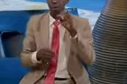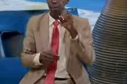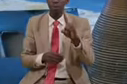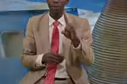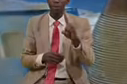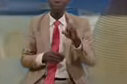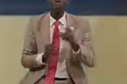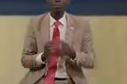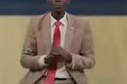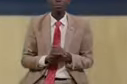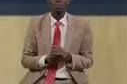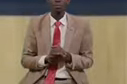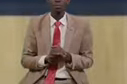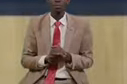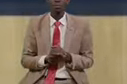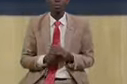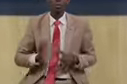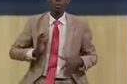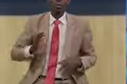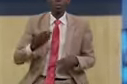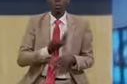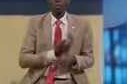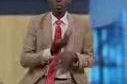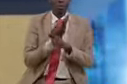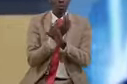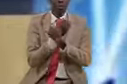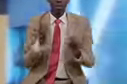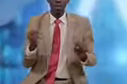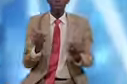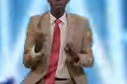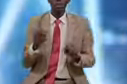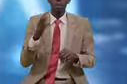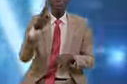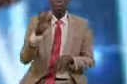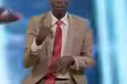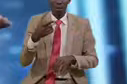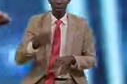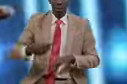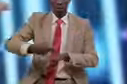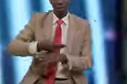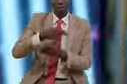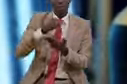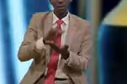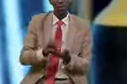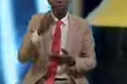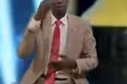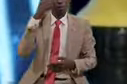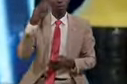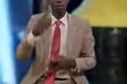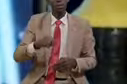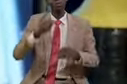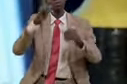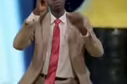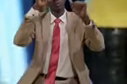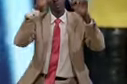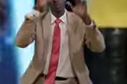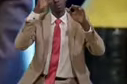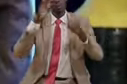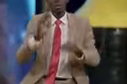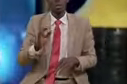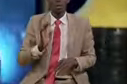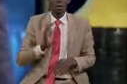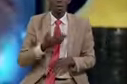Number one, our redemption by the Lamb for the Father. Our redemption for the